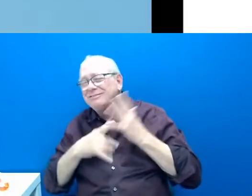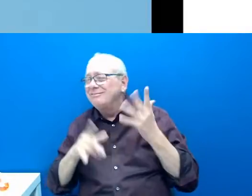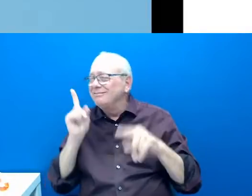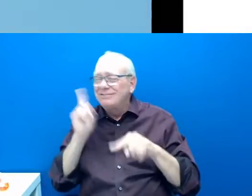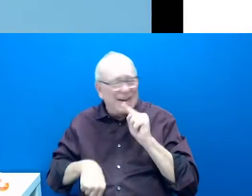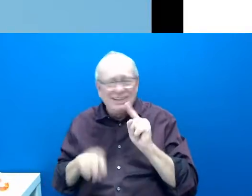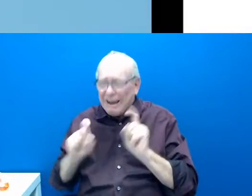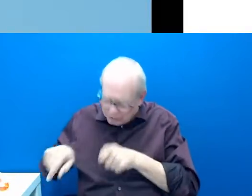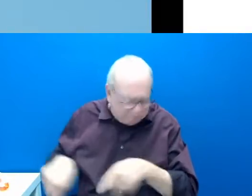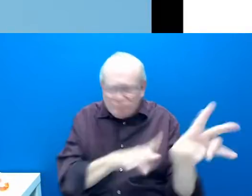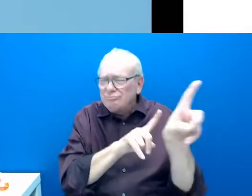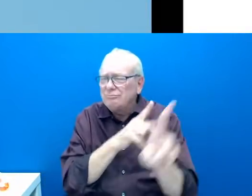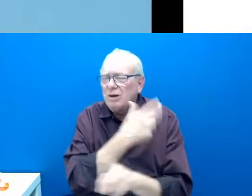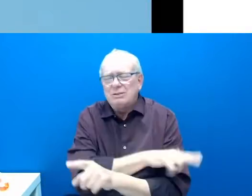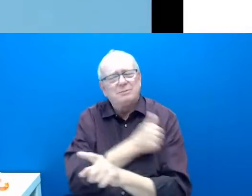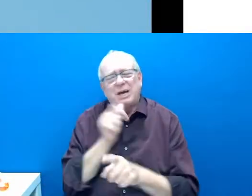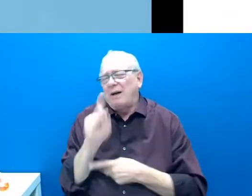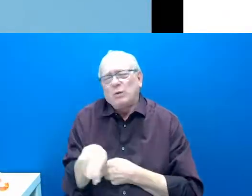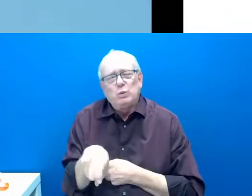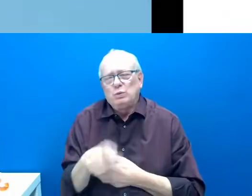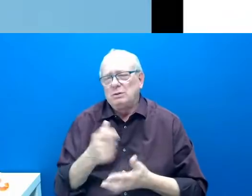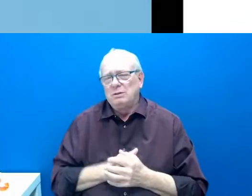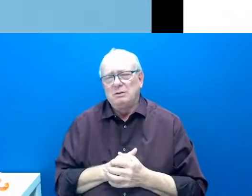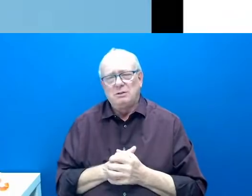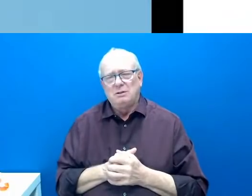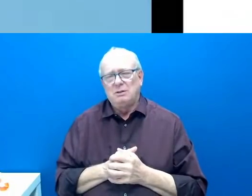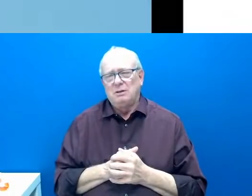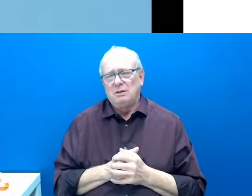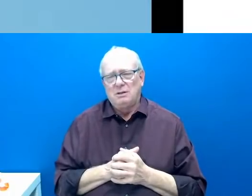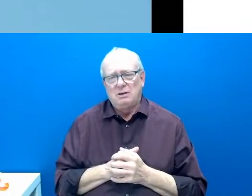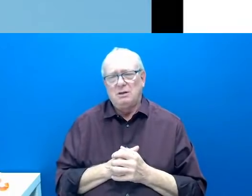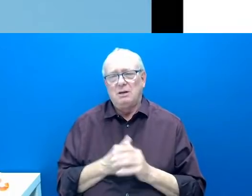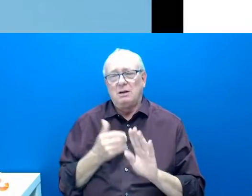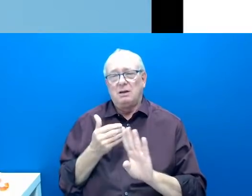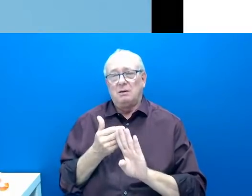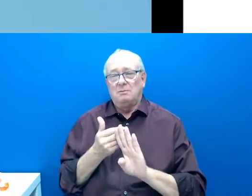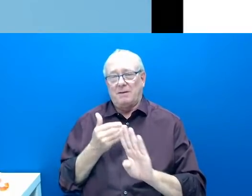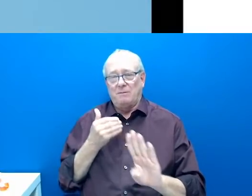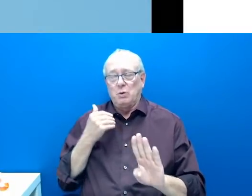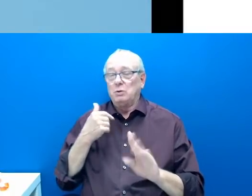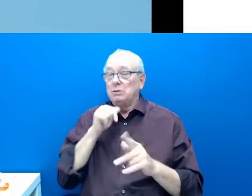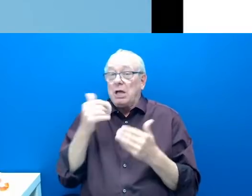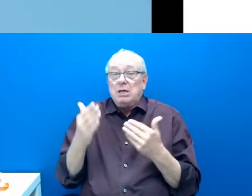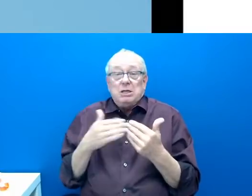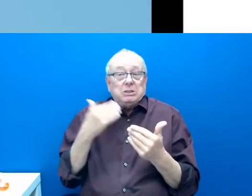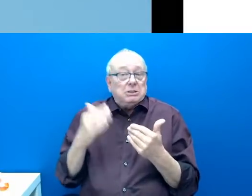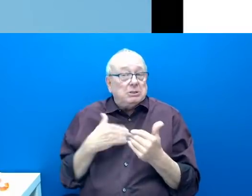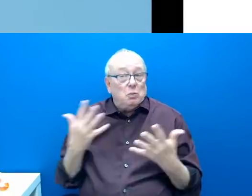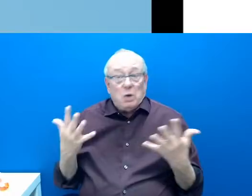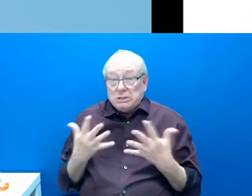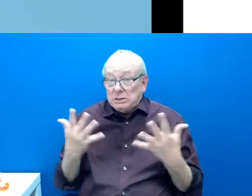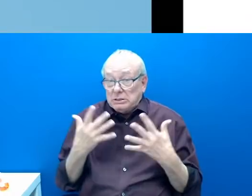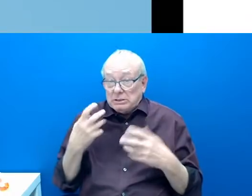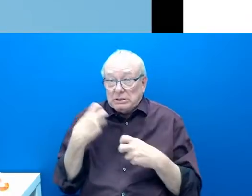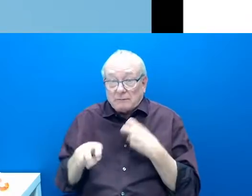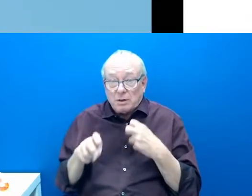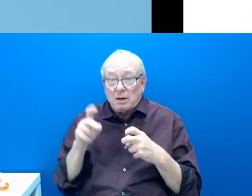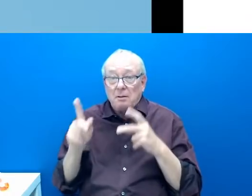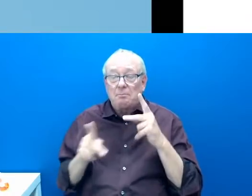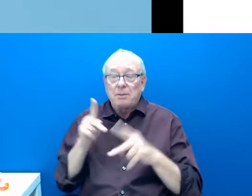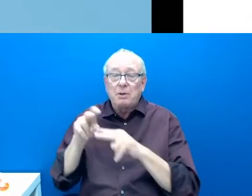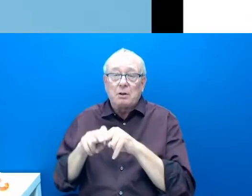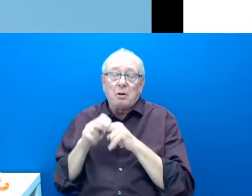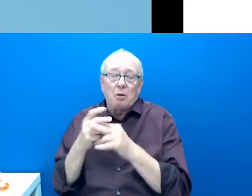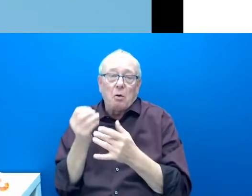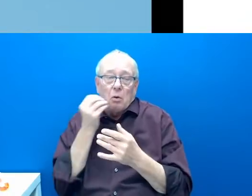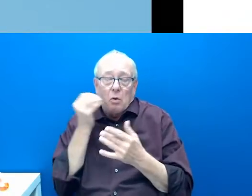So one of the things that we've seen in previous waves that has been challenging is patients sitting at home with symptoms that if they had